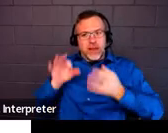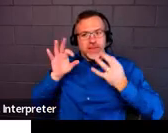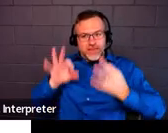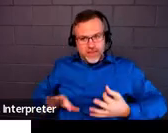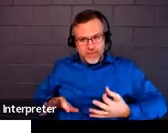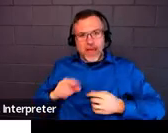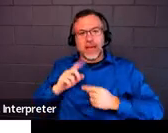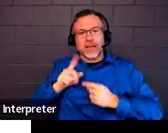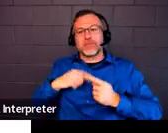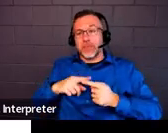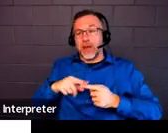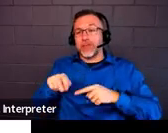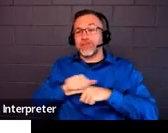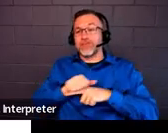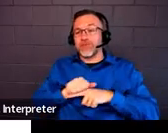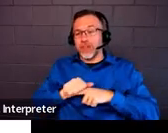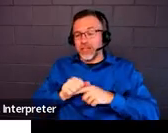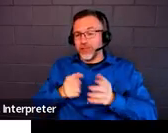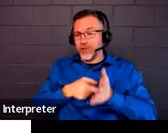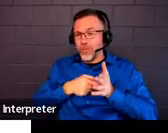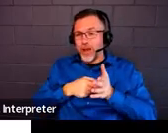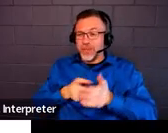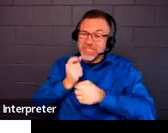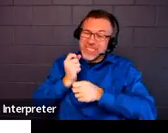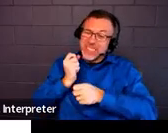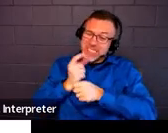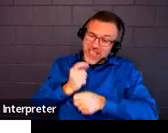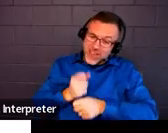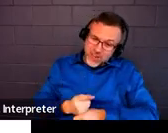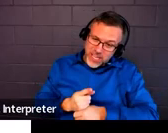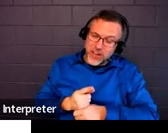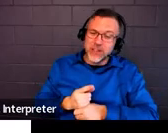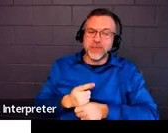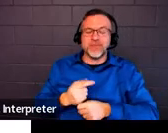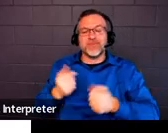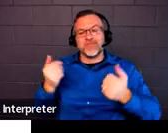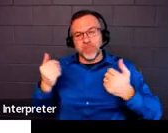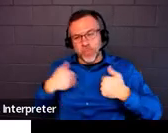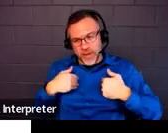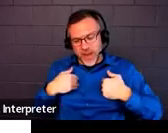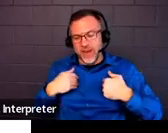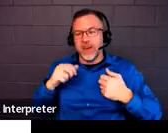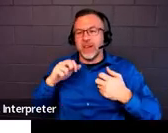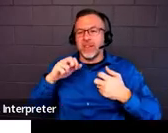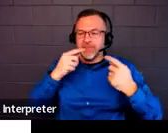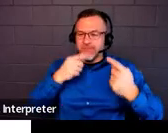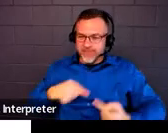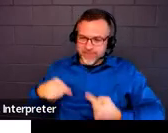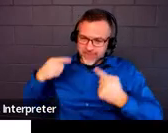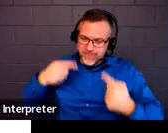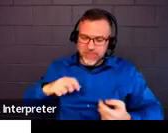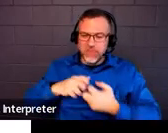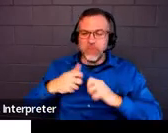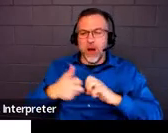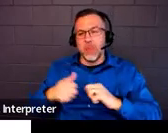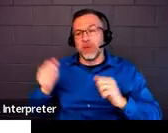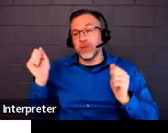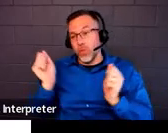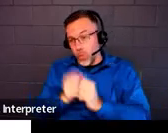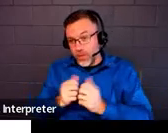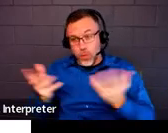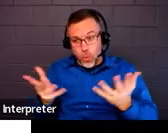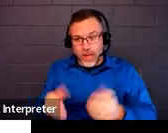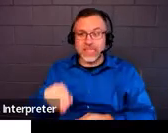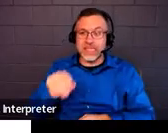about the training requirement, every year we continue to have issues with test administration,